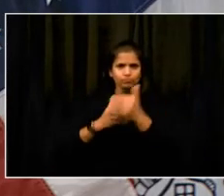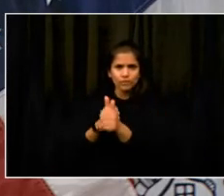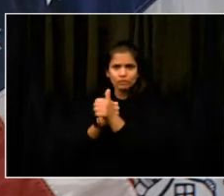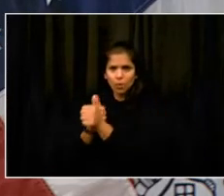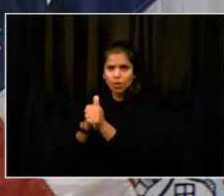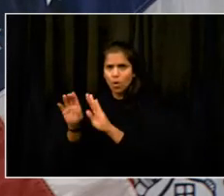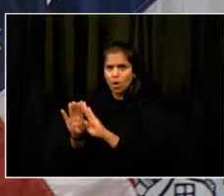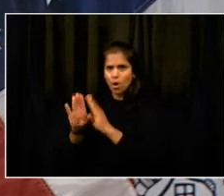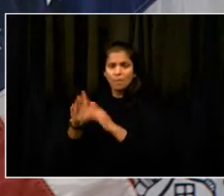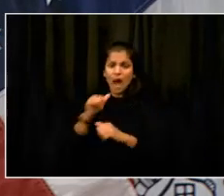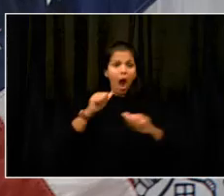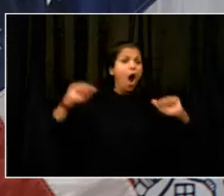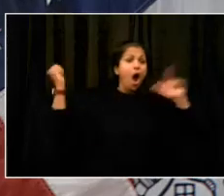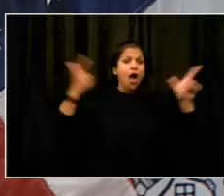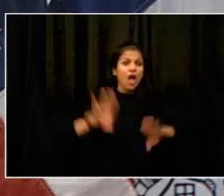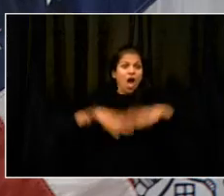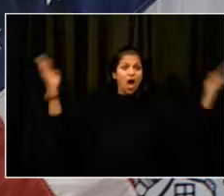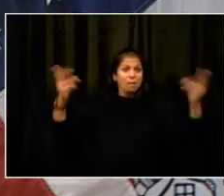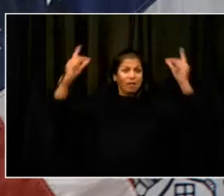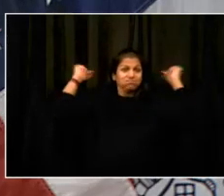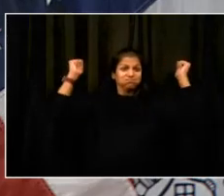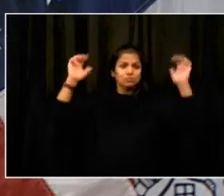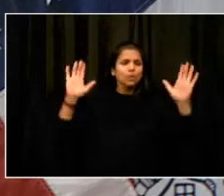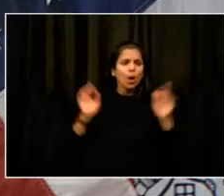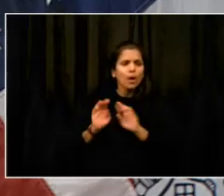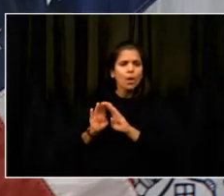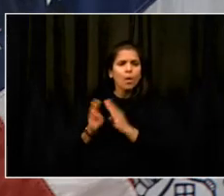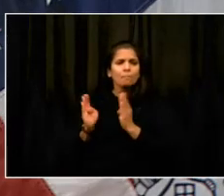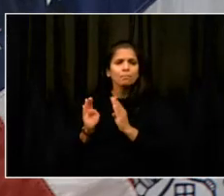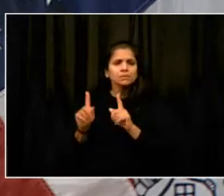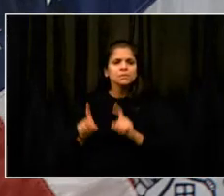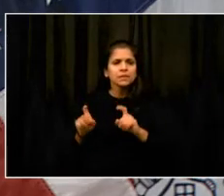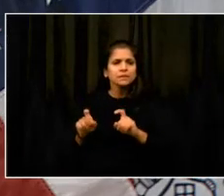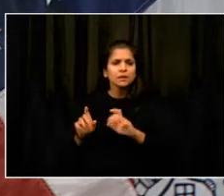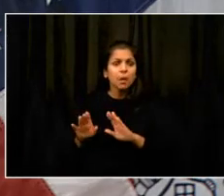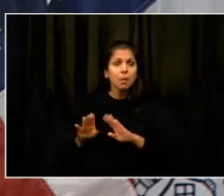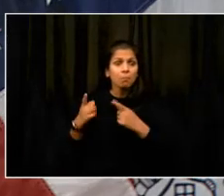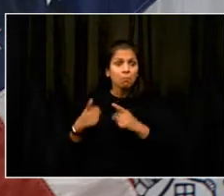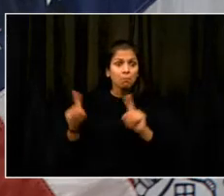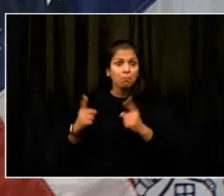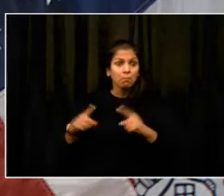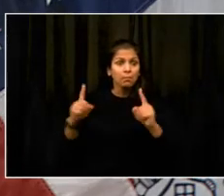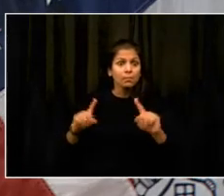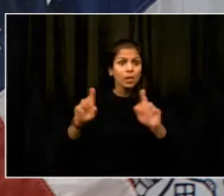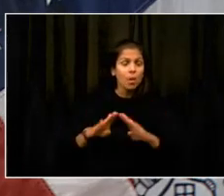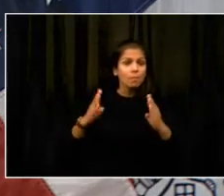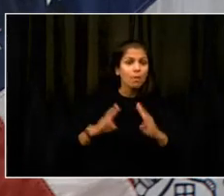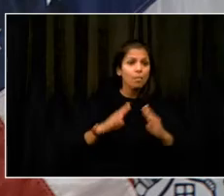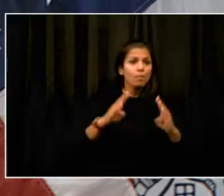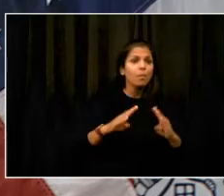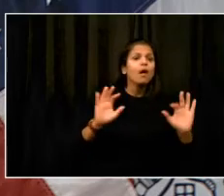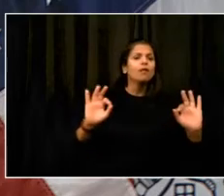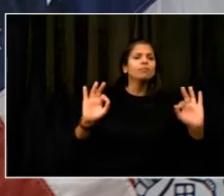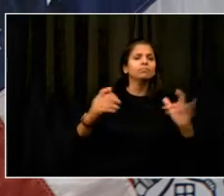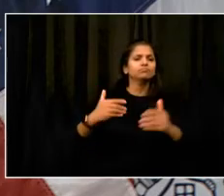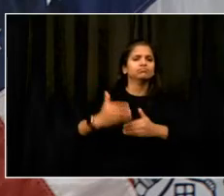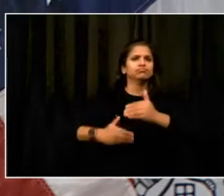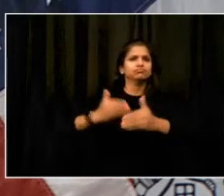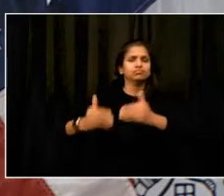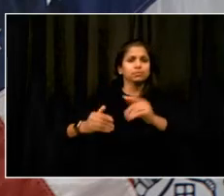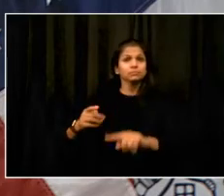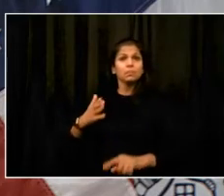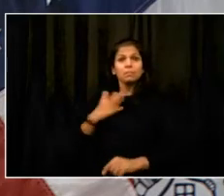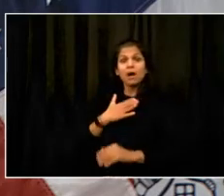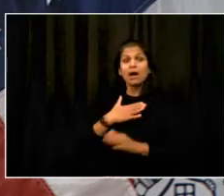take us all the way to when the vaccine is here and we've been able to widely distribute it. So crucial to